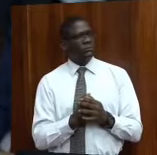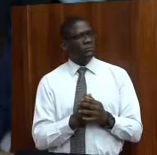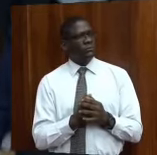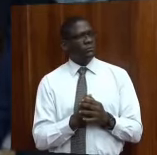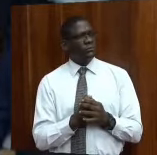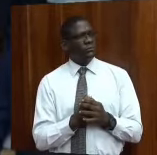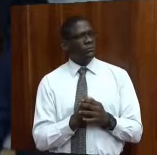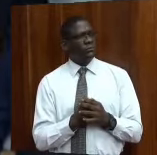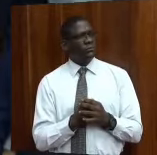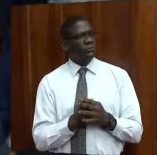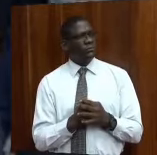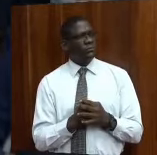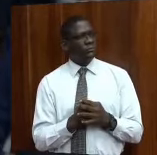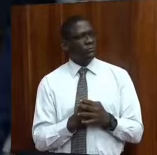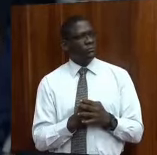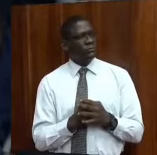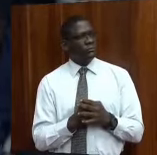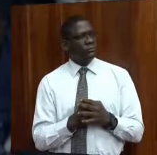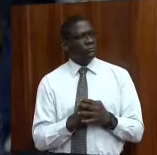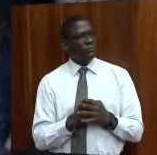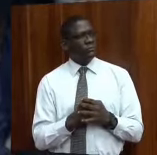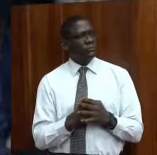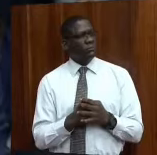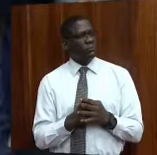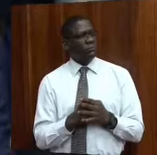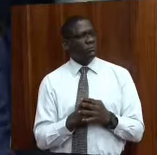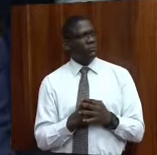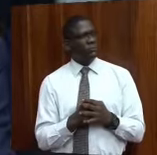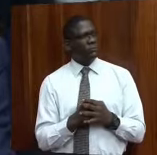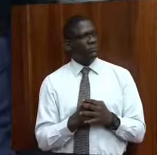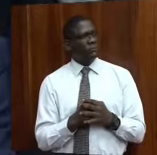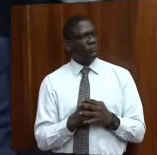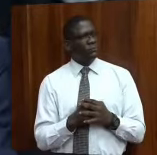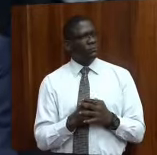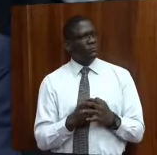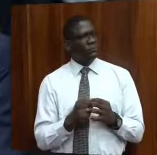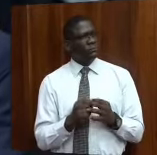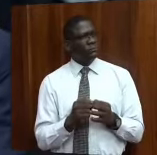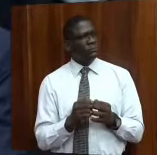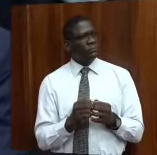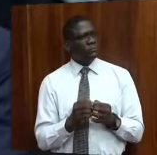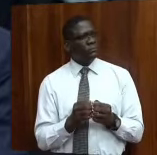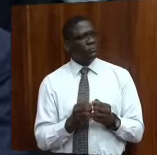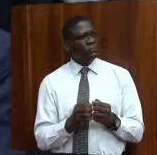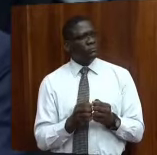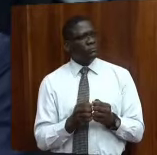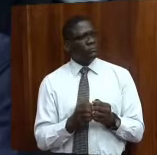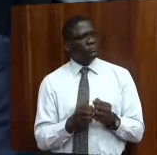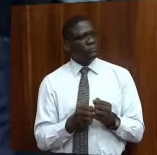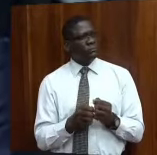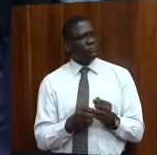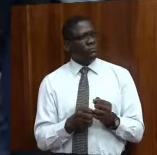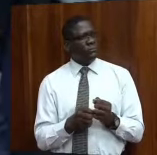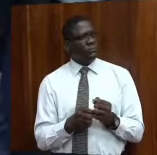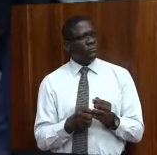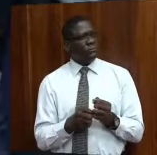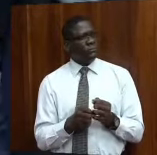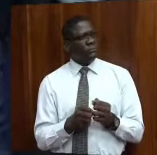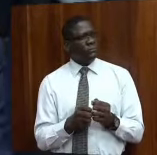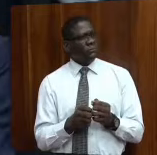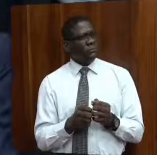wealth fund. Once the framework is established, we'll prepare the enabled legislation for discussion and